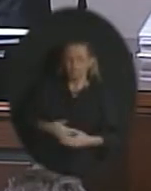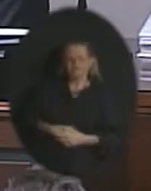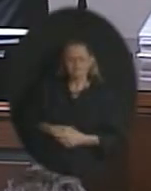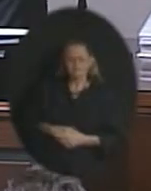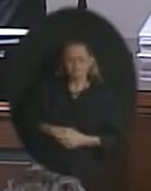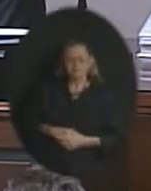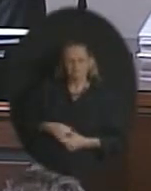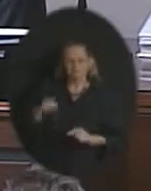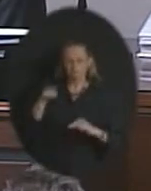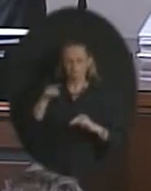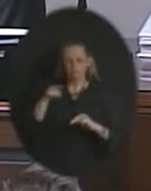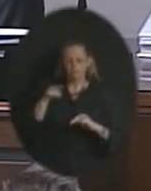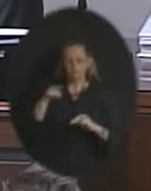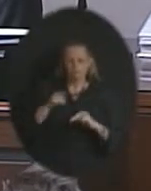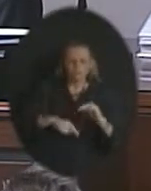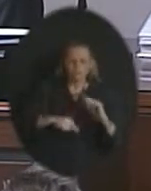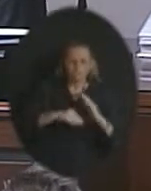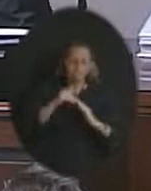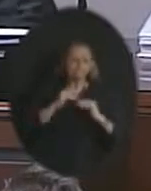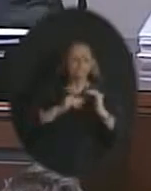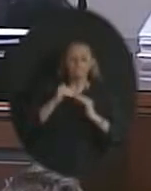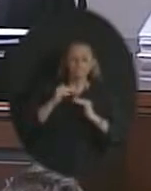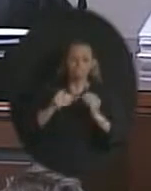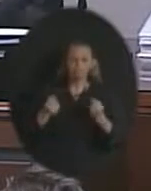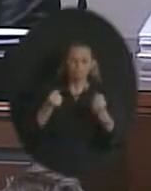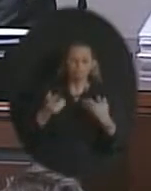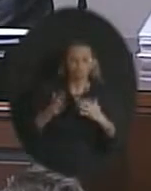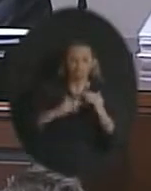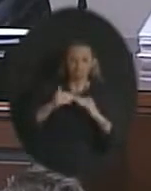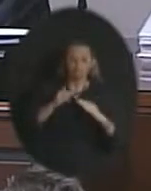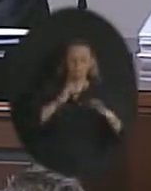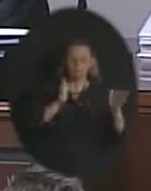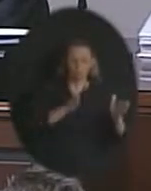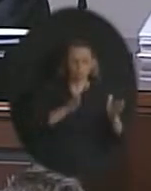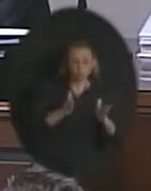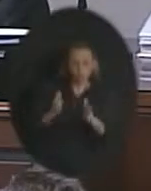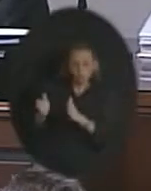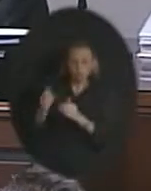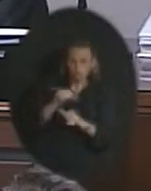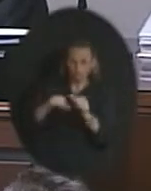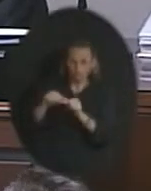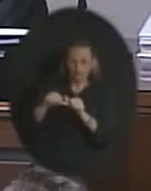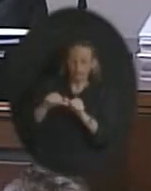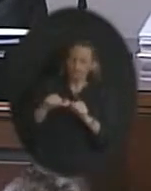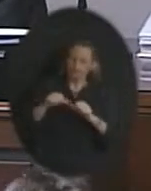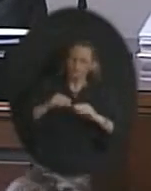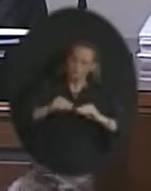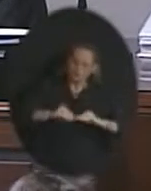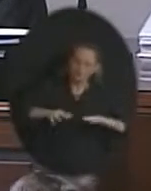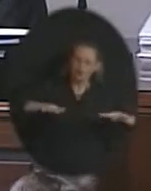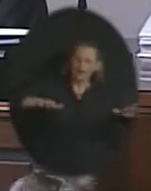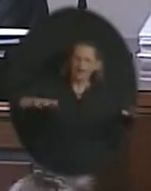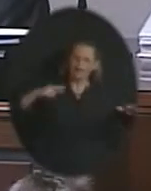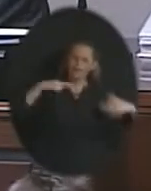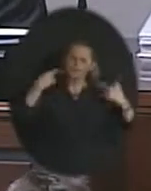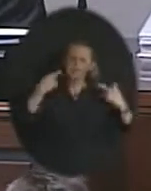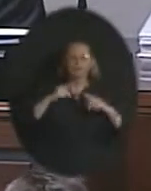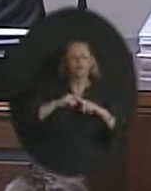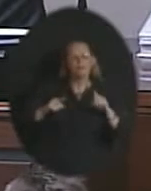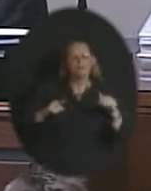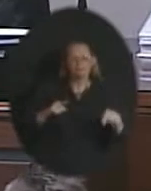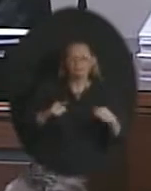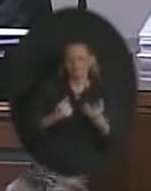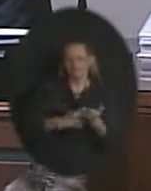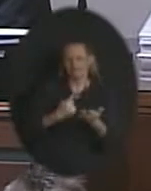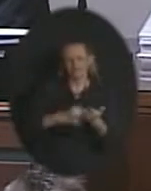you don't build buildings close to each other. You spread the risk. Okay. But that doesn't serve the community very well sometimes. So sometimes the best